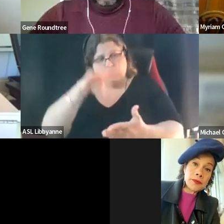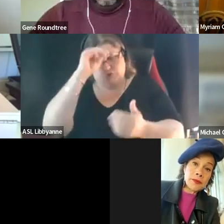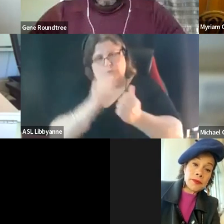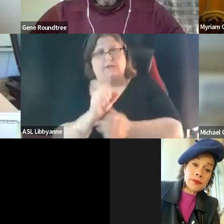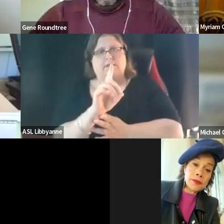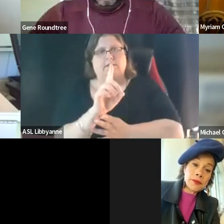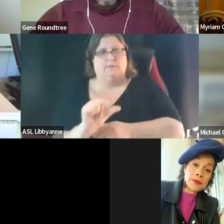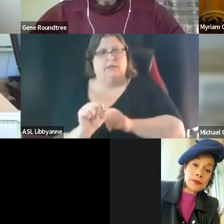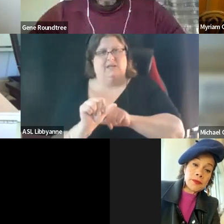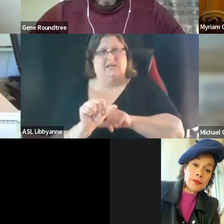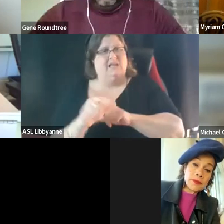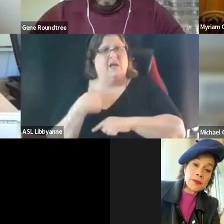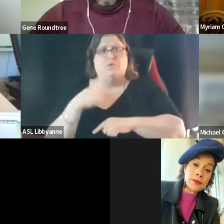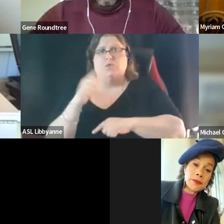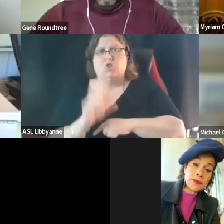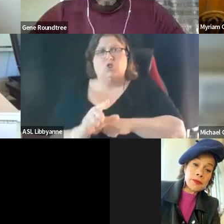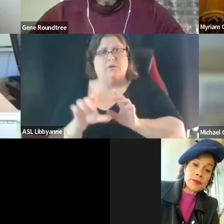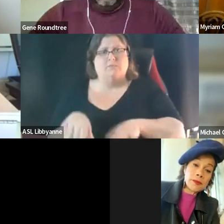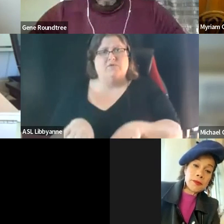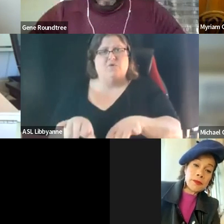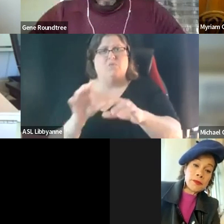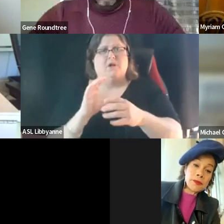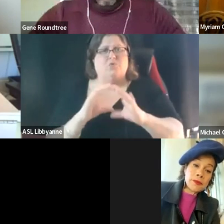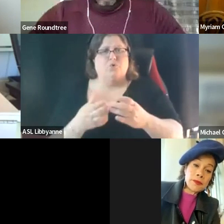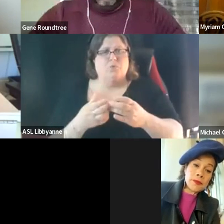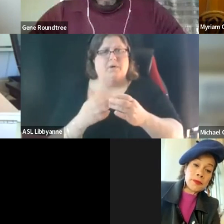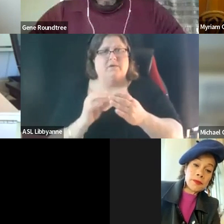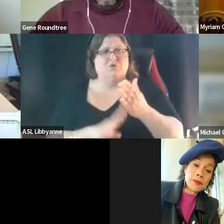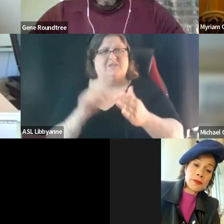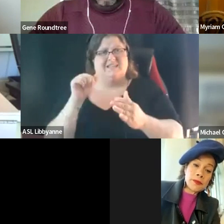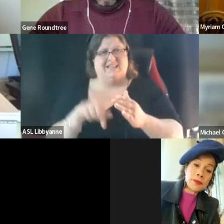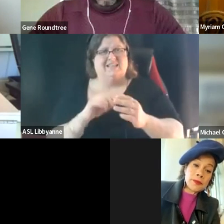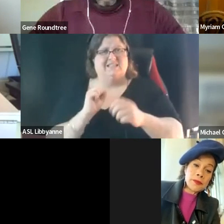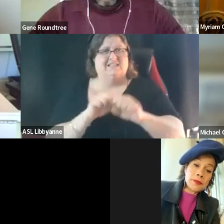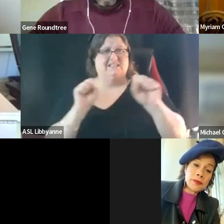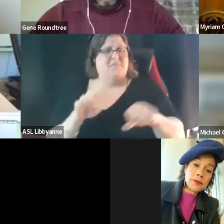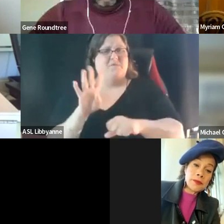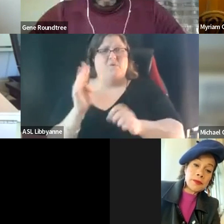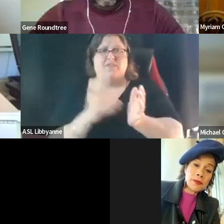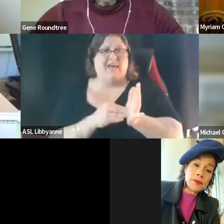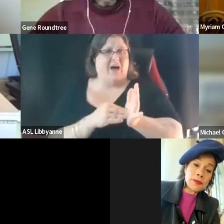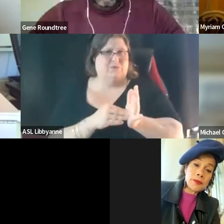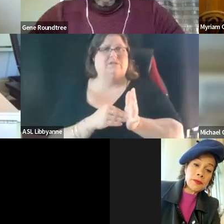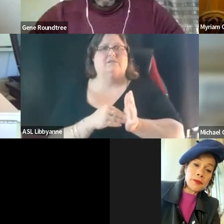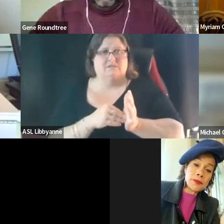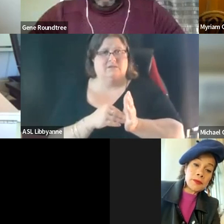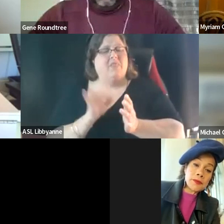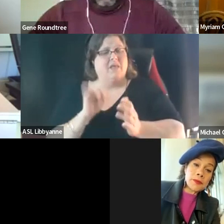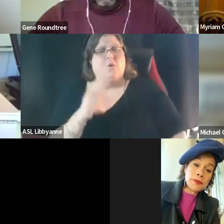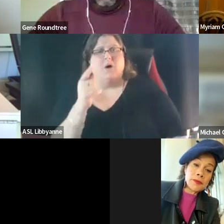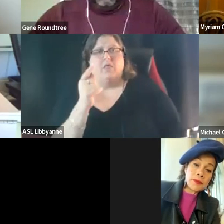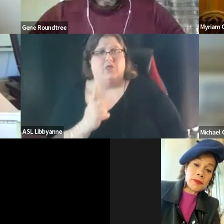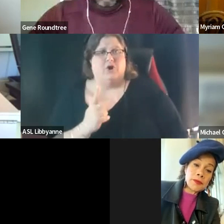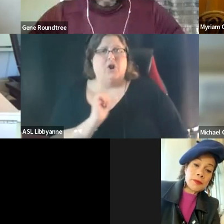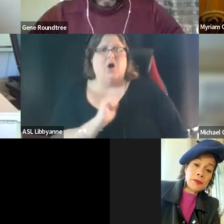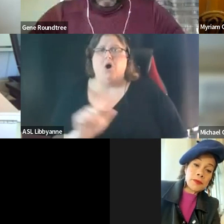are the lowest performing group of students in the system. There are 4,000 of them, and they comprise fully 1/3 of all